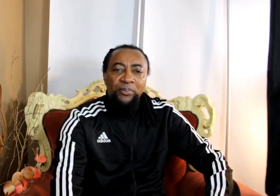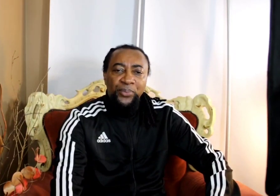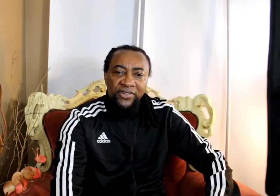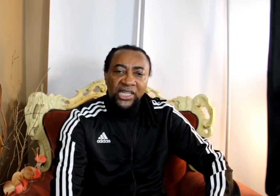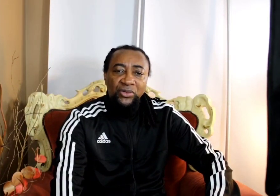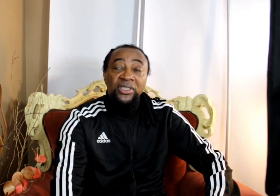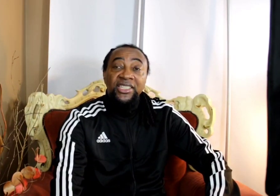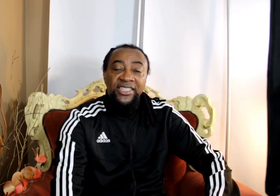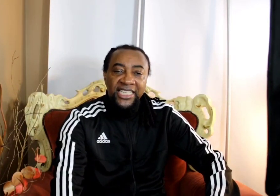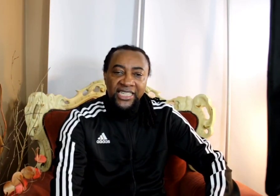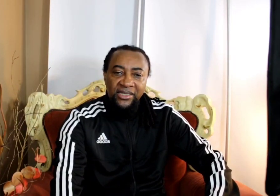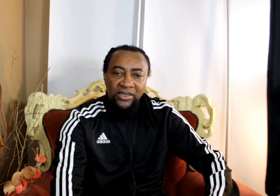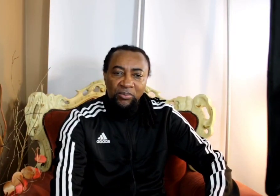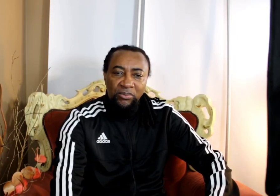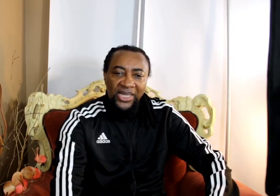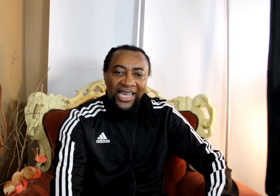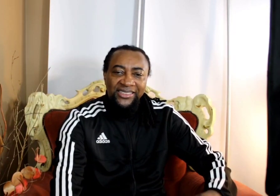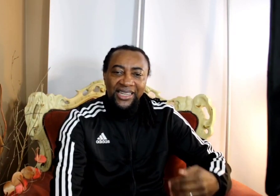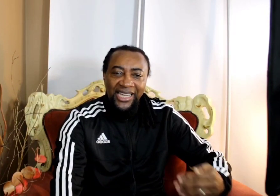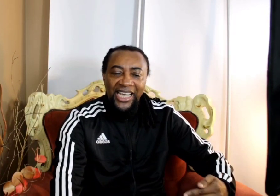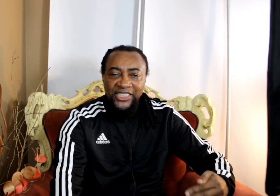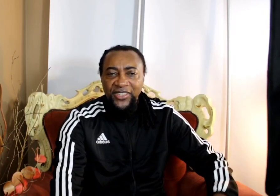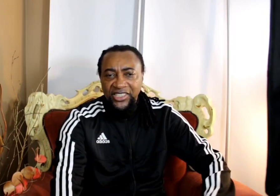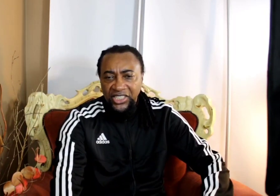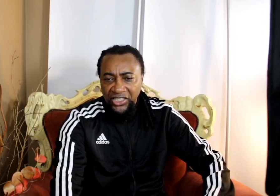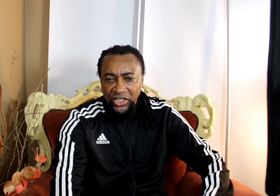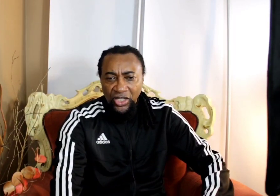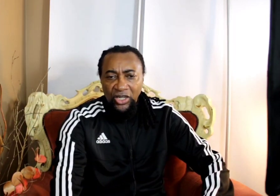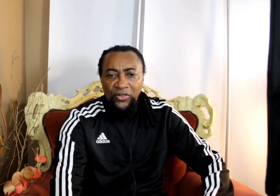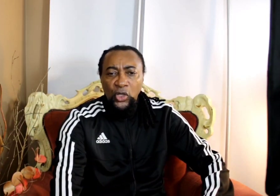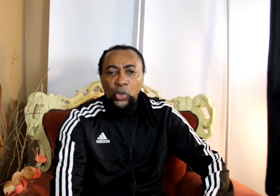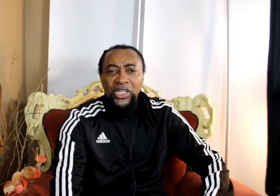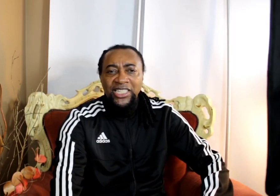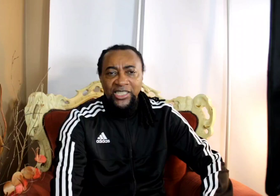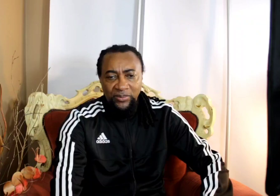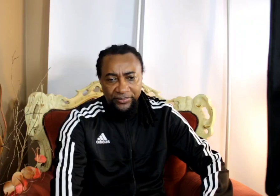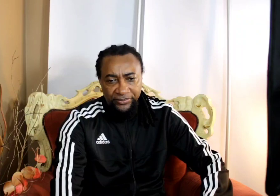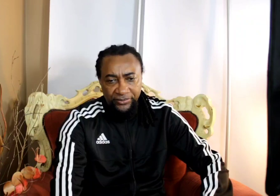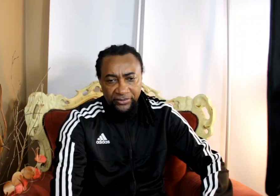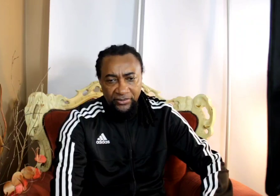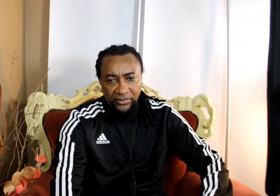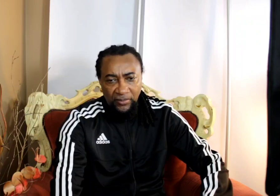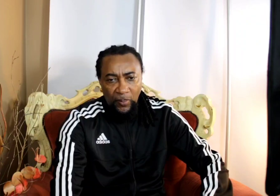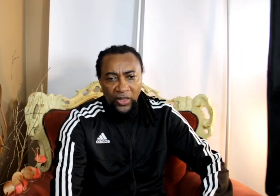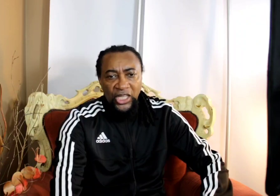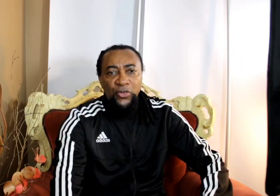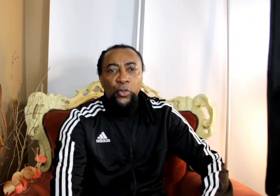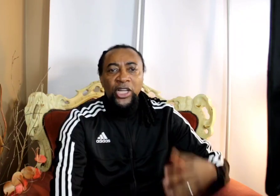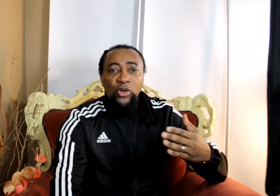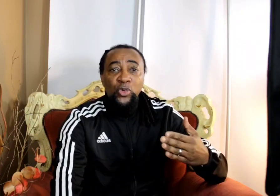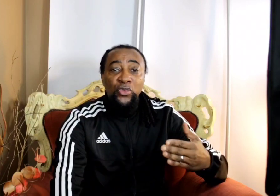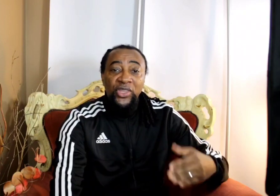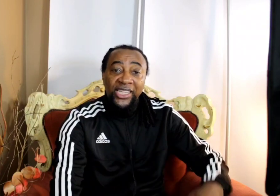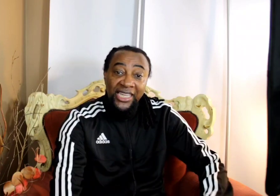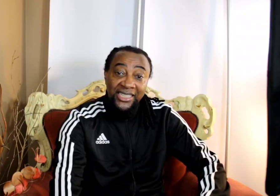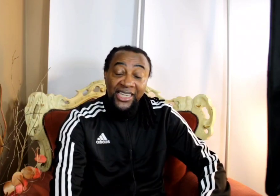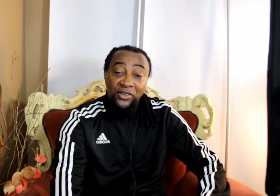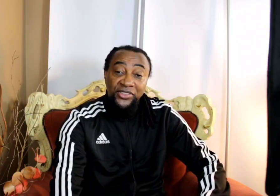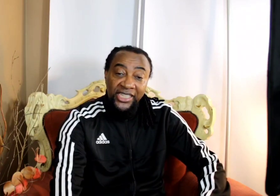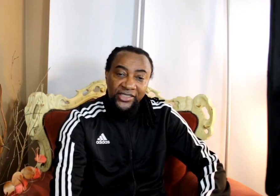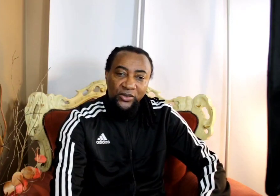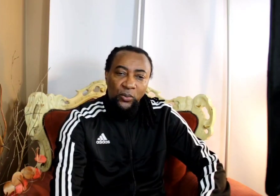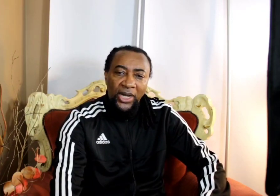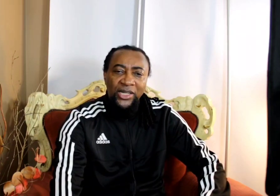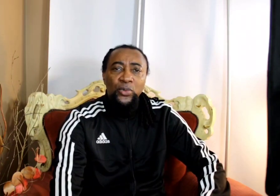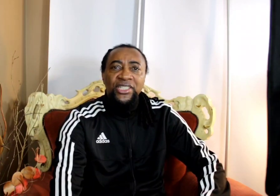UK Privy Council is seen as the last vestiges of colonialism. If we are removing the king as